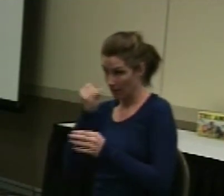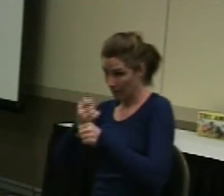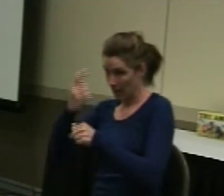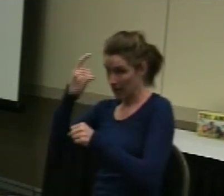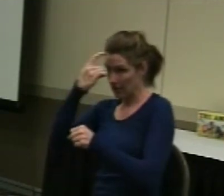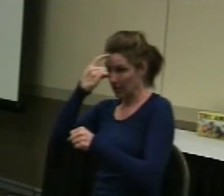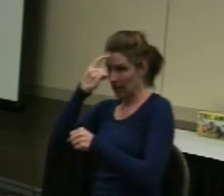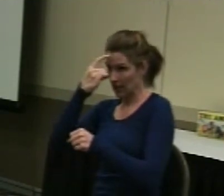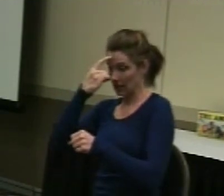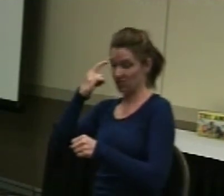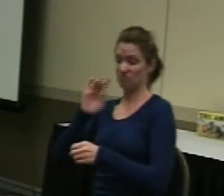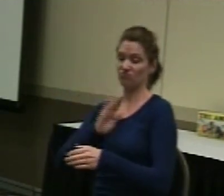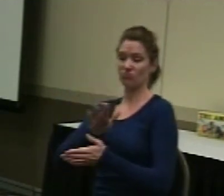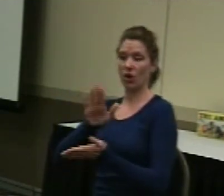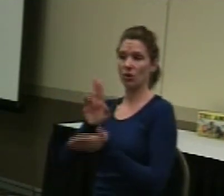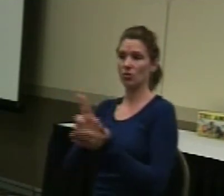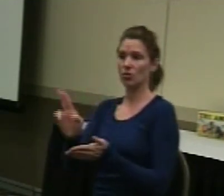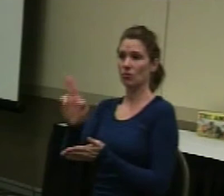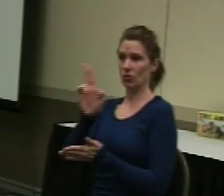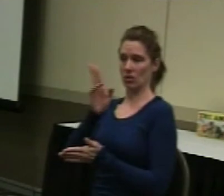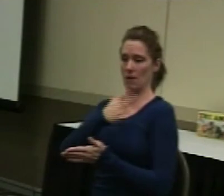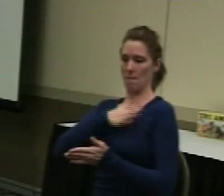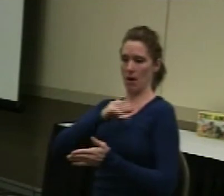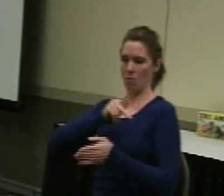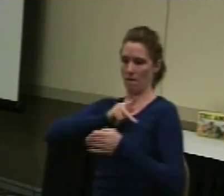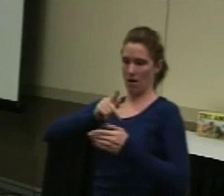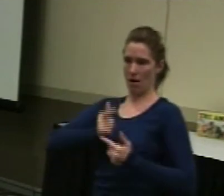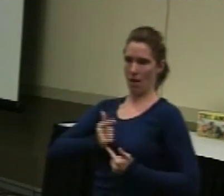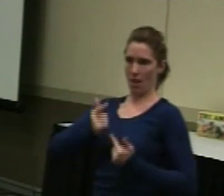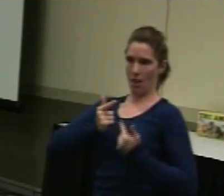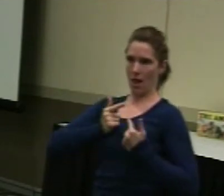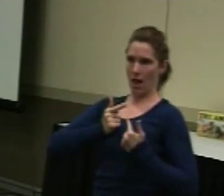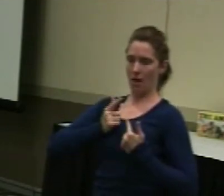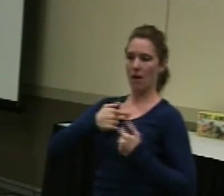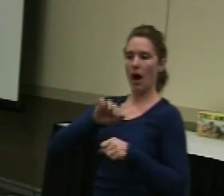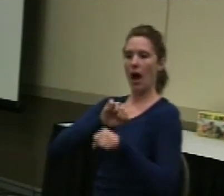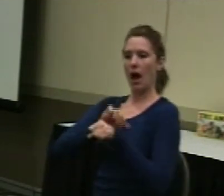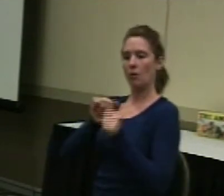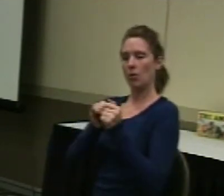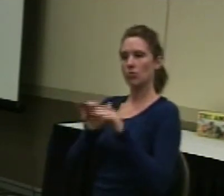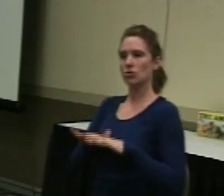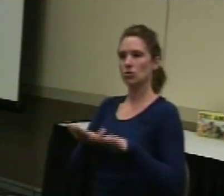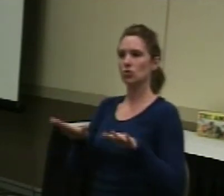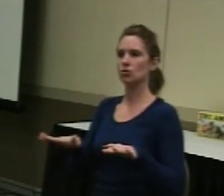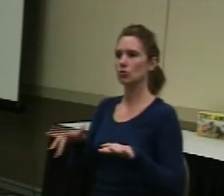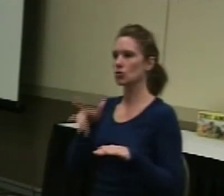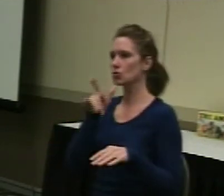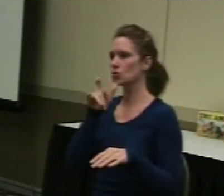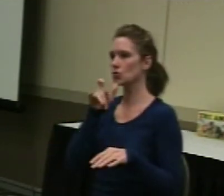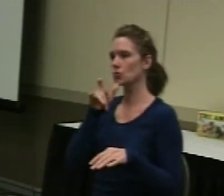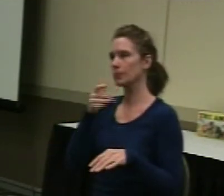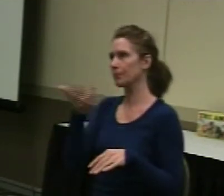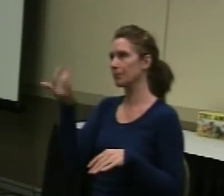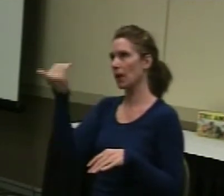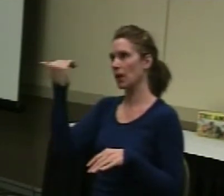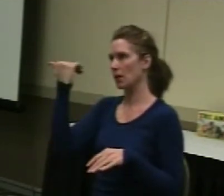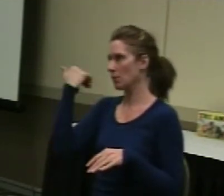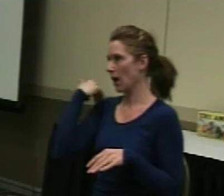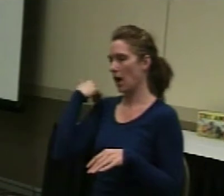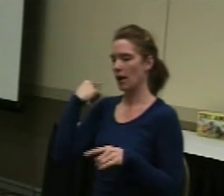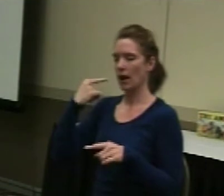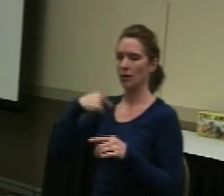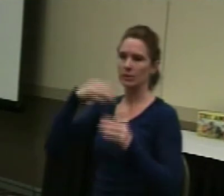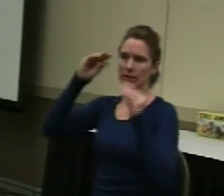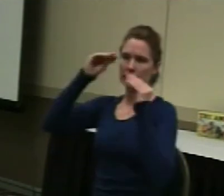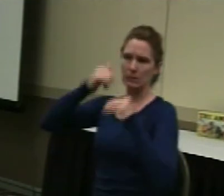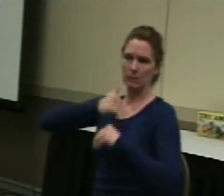at the university and also in my own professional life. I work with children who, way back when I was teaching